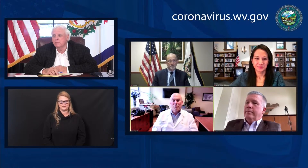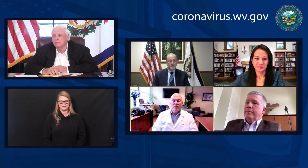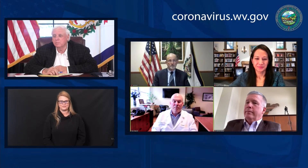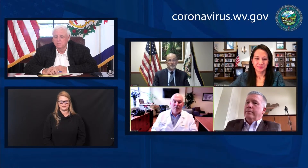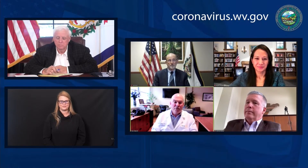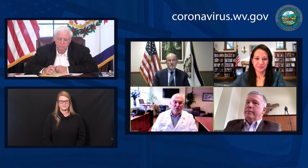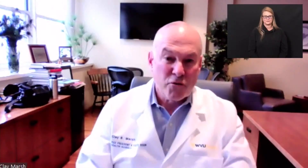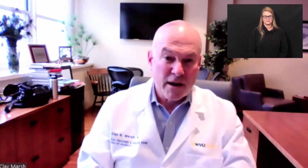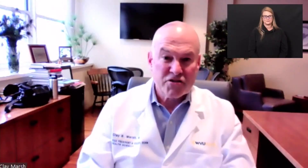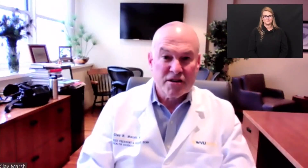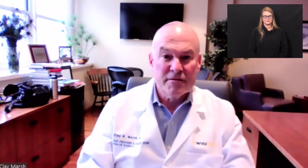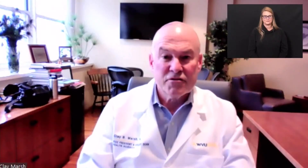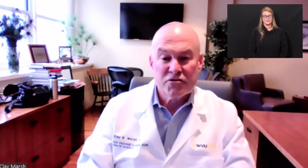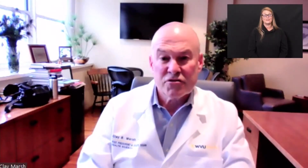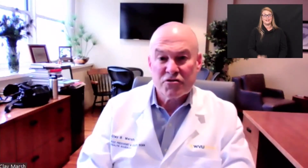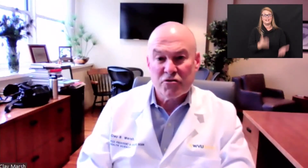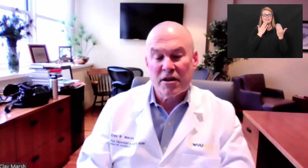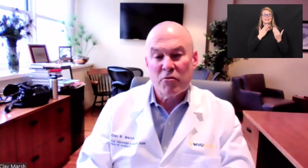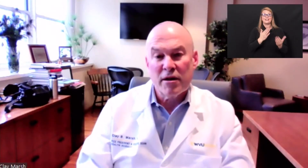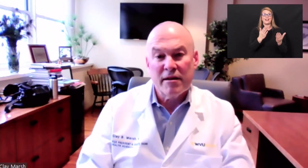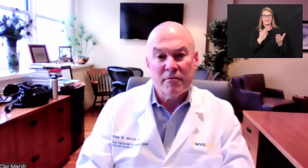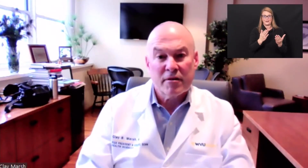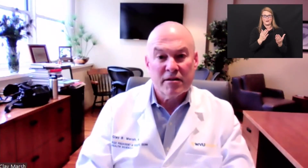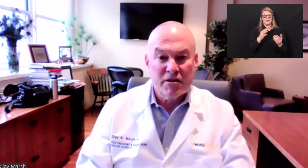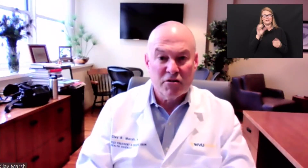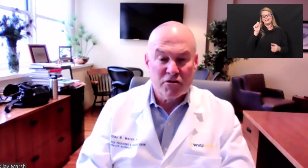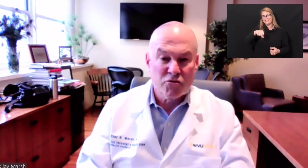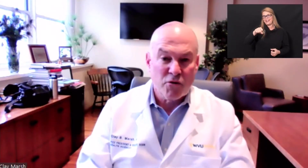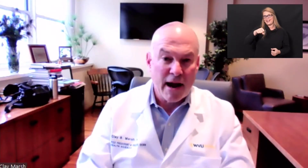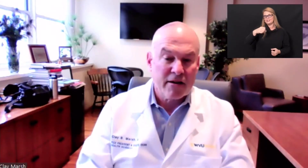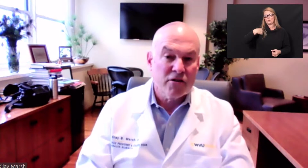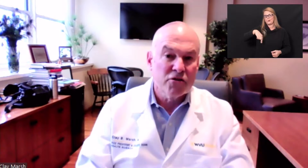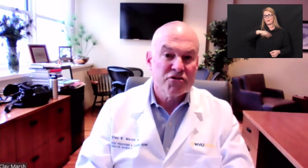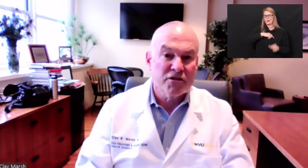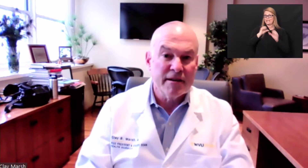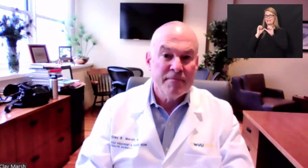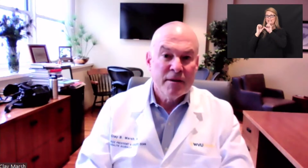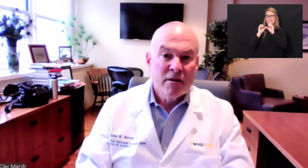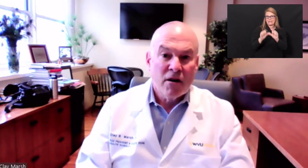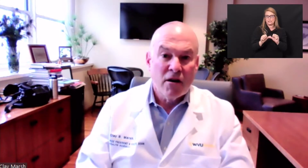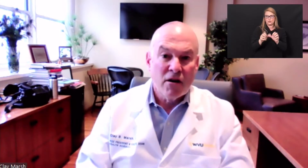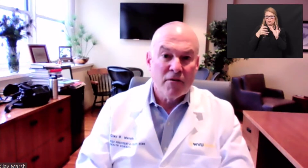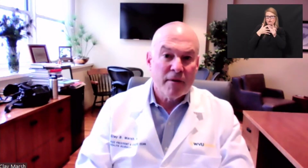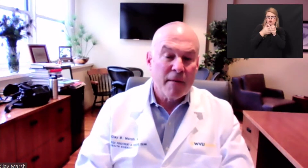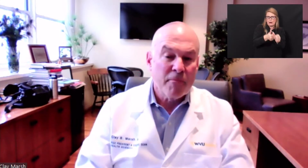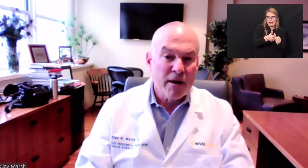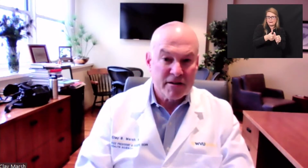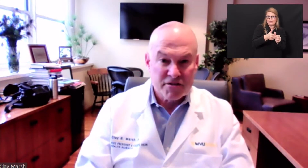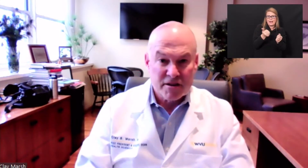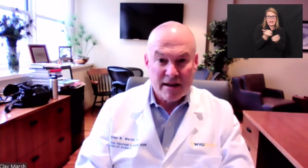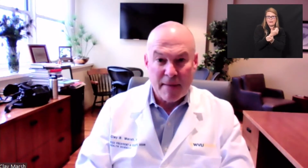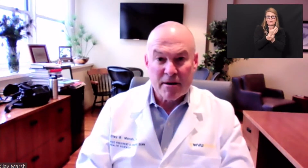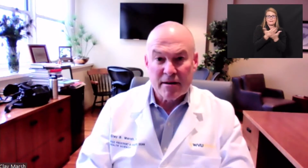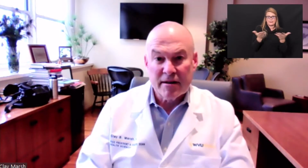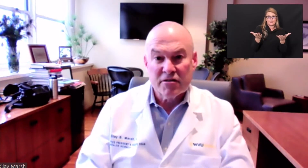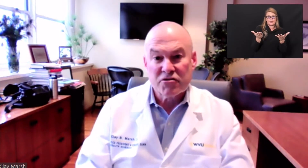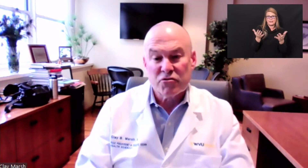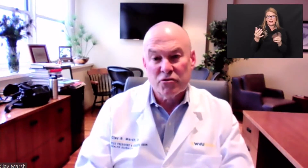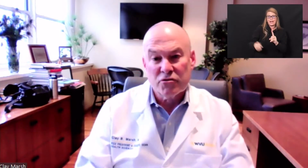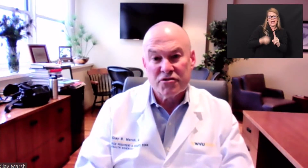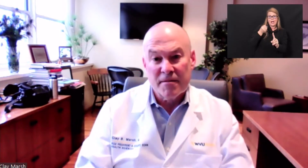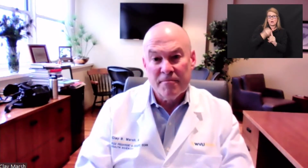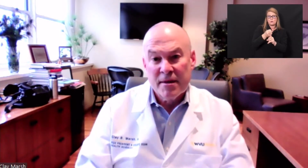Thank you, Paul, for the question. Certainly, we continue to track closely all outbreaks that happen